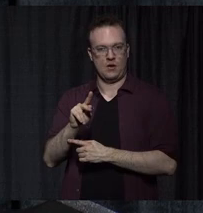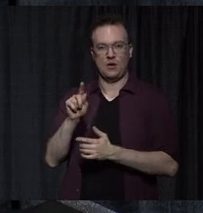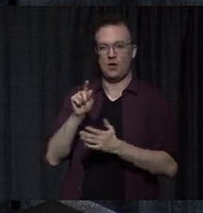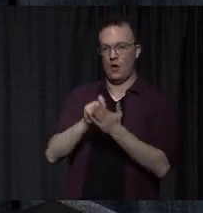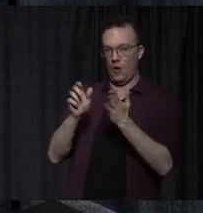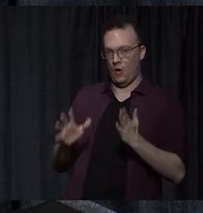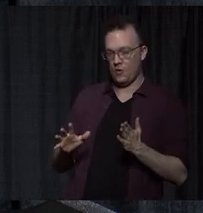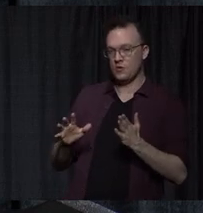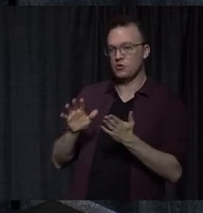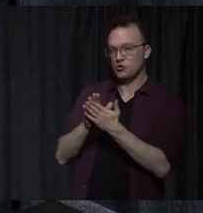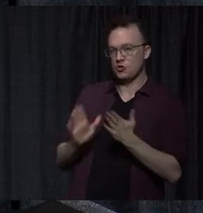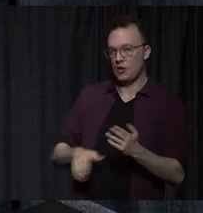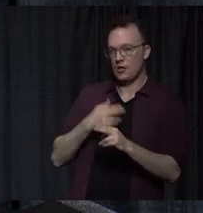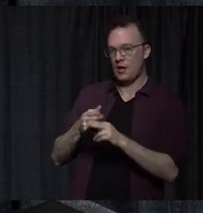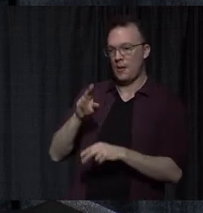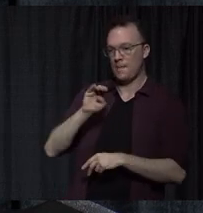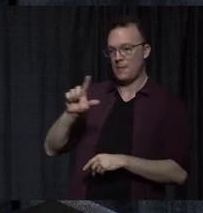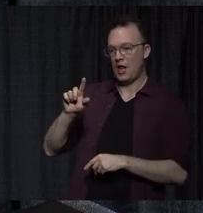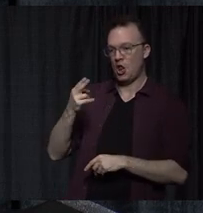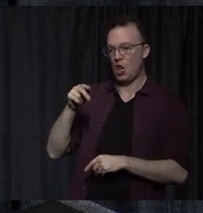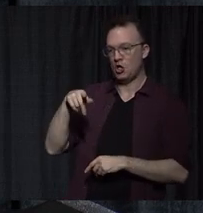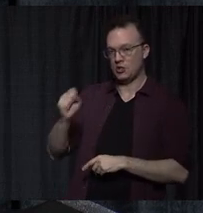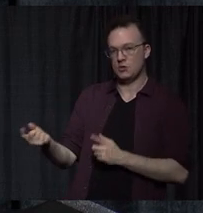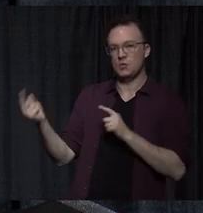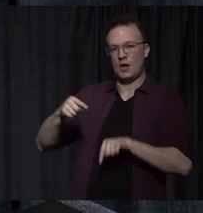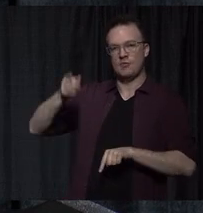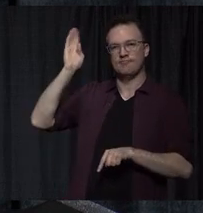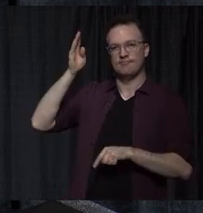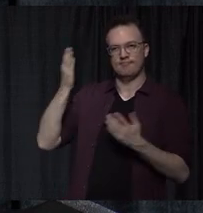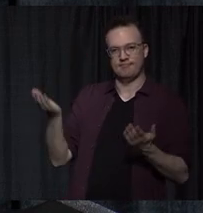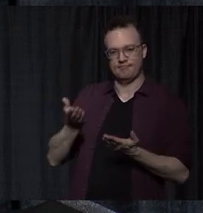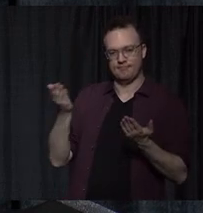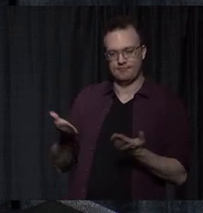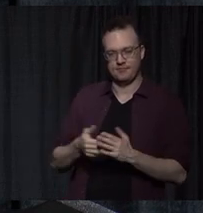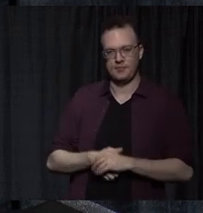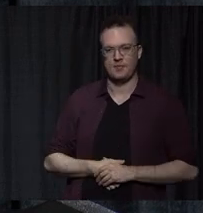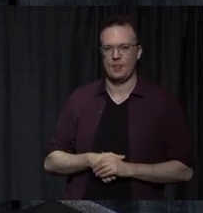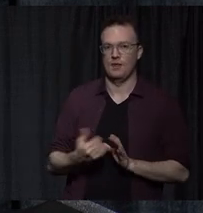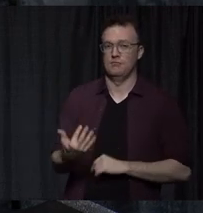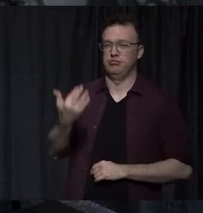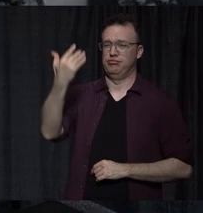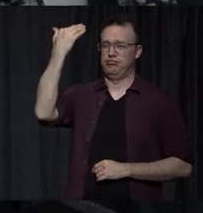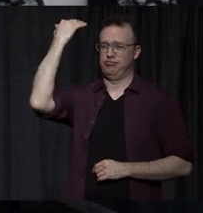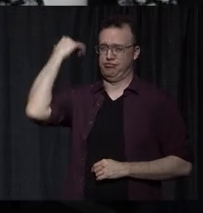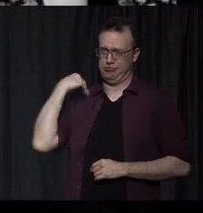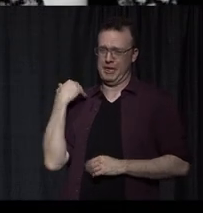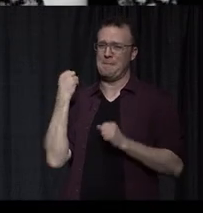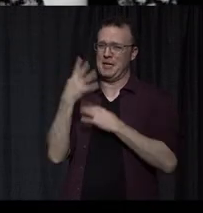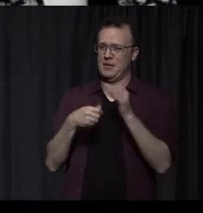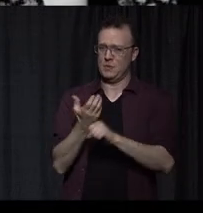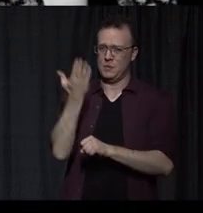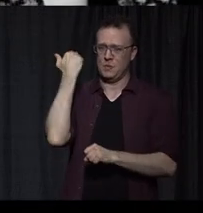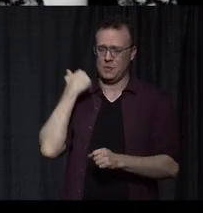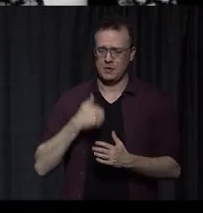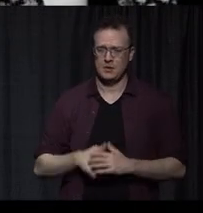scholar Bell Hooks came as a guest lecturer. This was a long time ago.